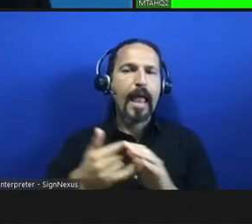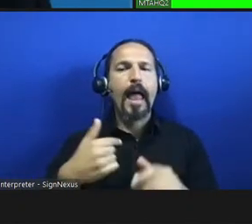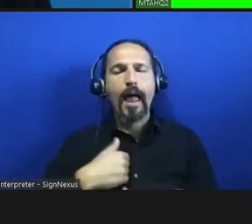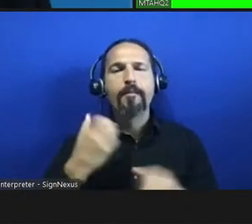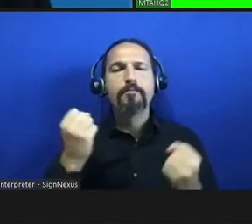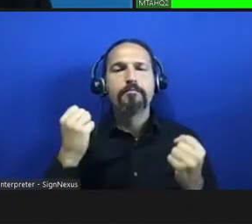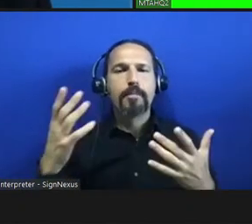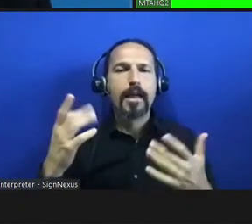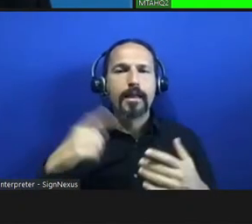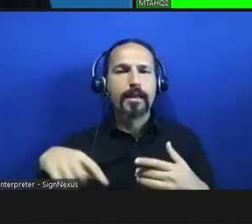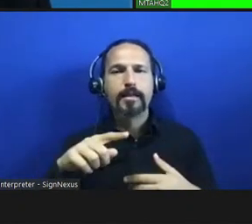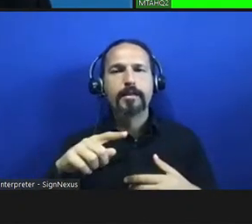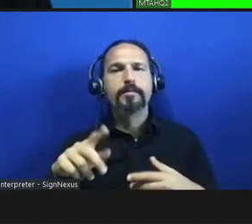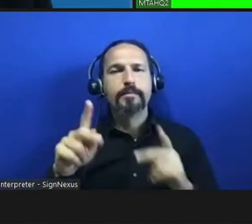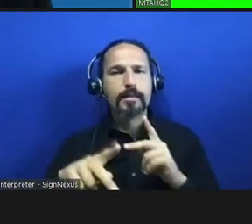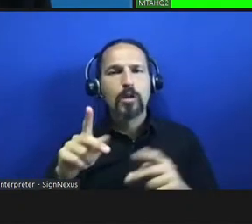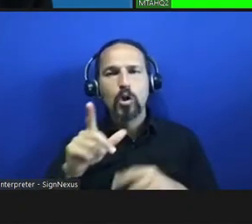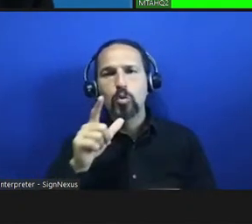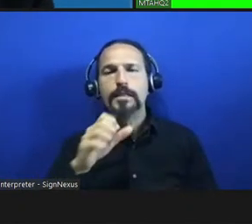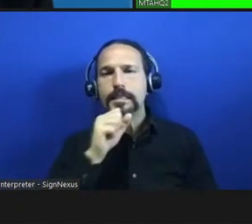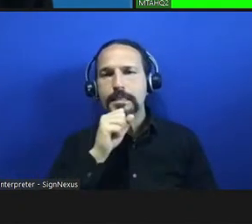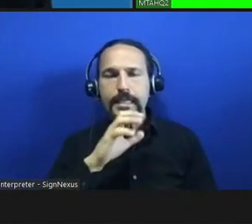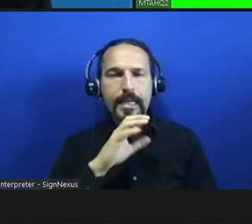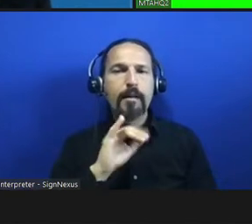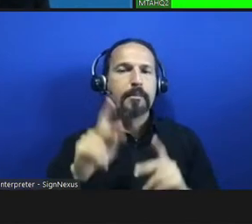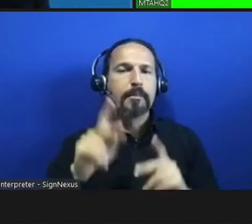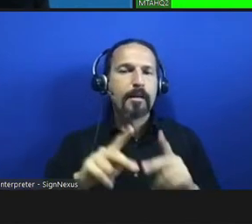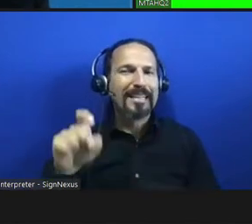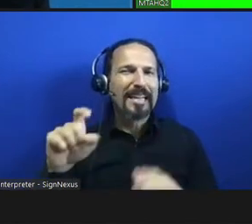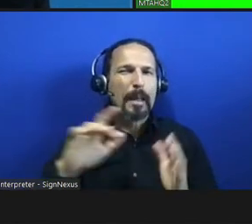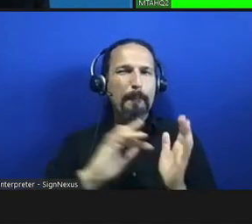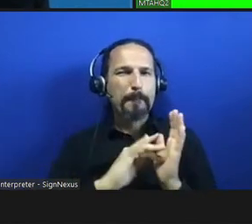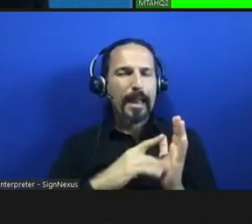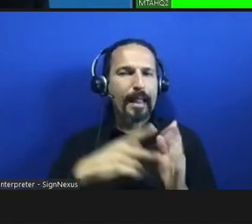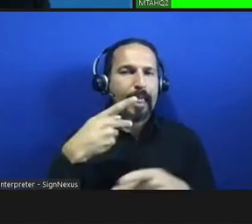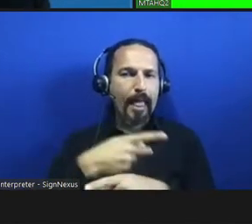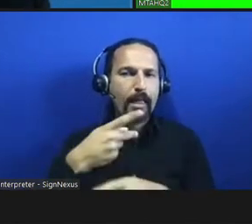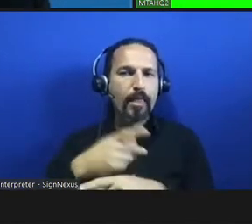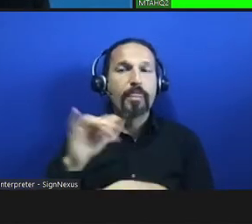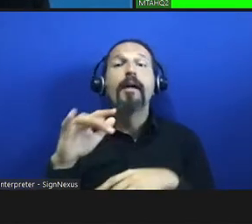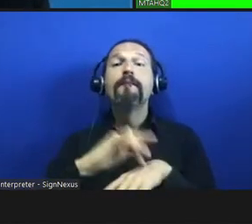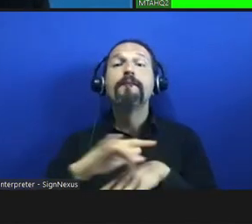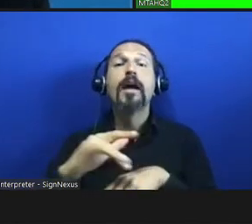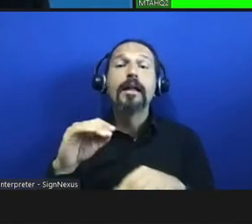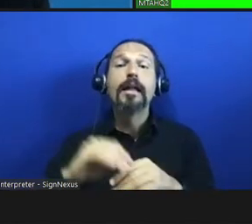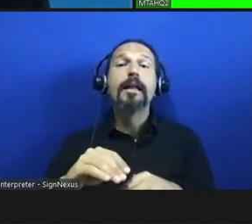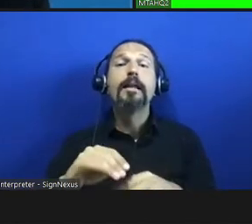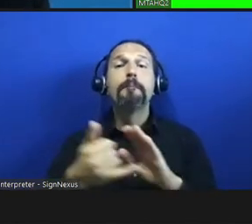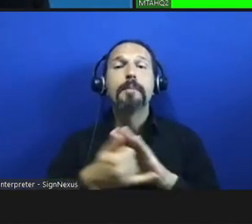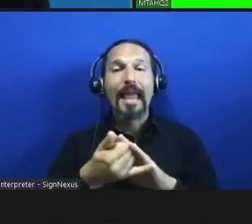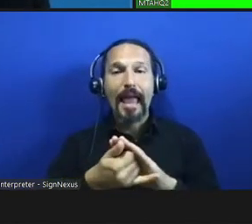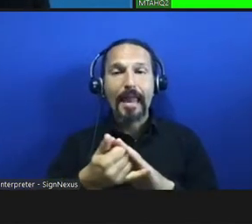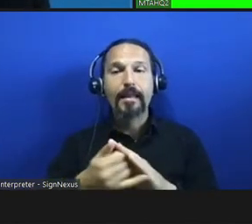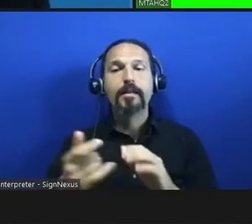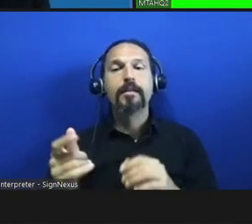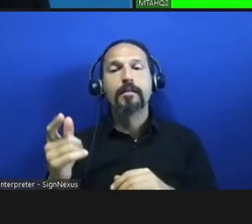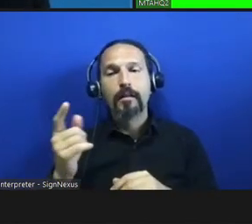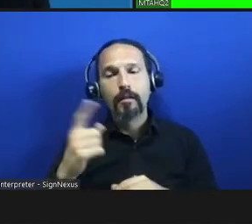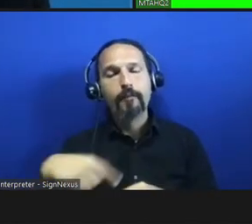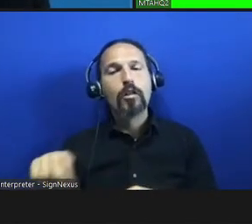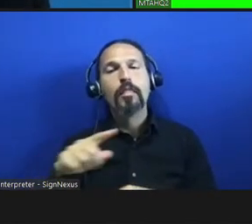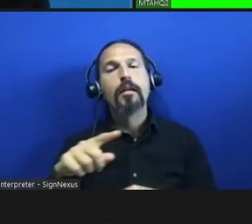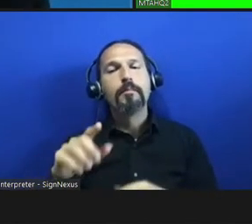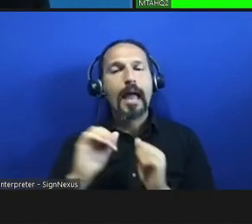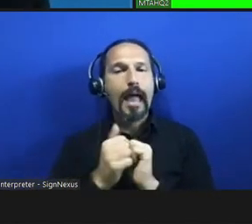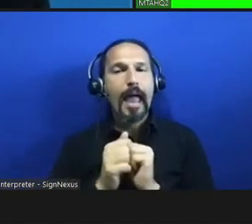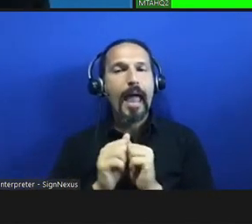have many constituents who are seniors as well as people in need of medical care only available in Manhattan when for them the only